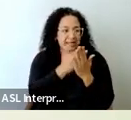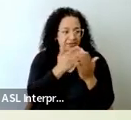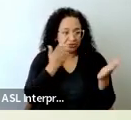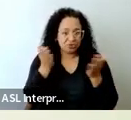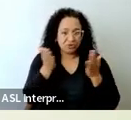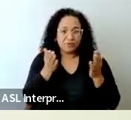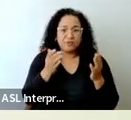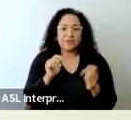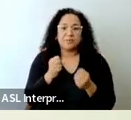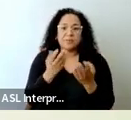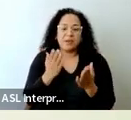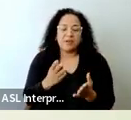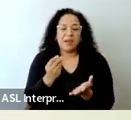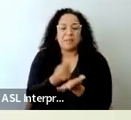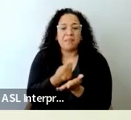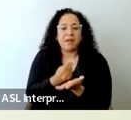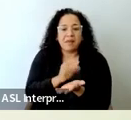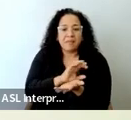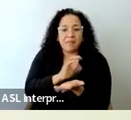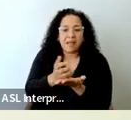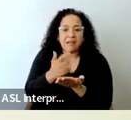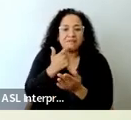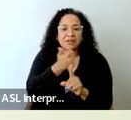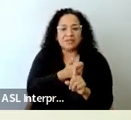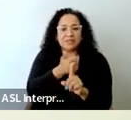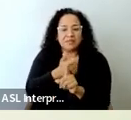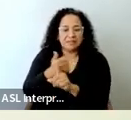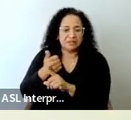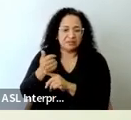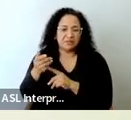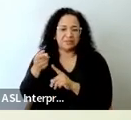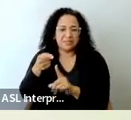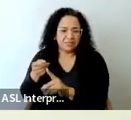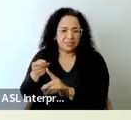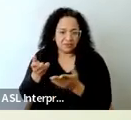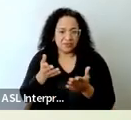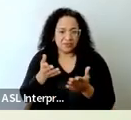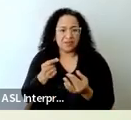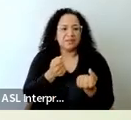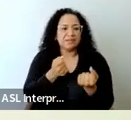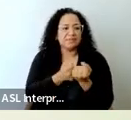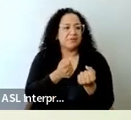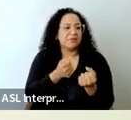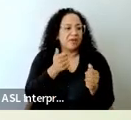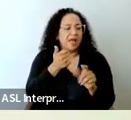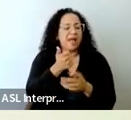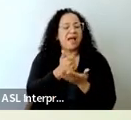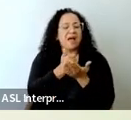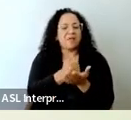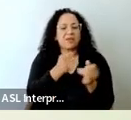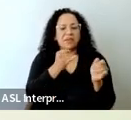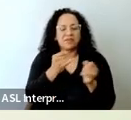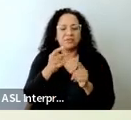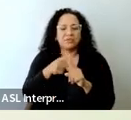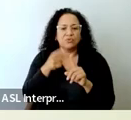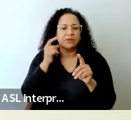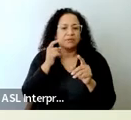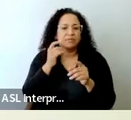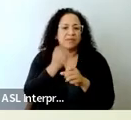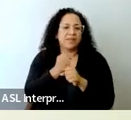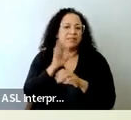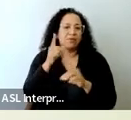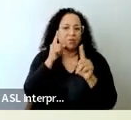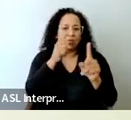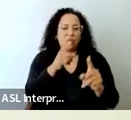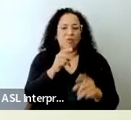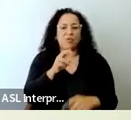the provider, and dollar amount allocated to each specific service and support that will help the individual achieve their goals. Regional centers do not